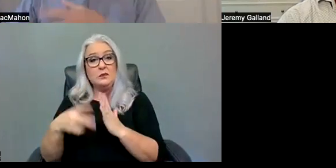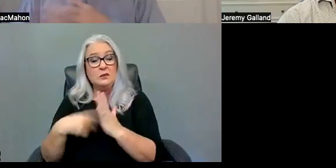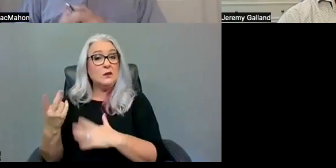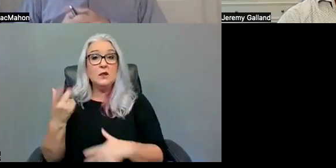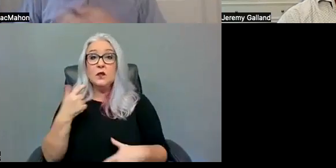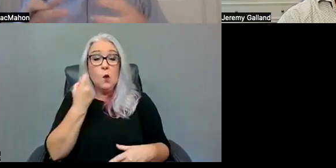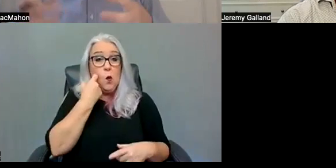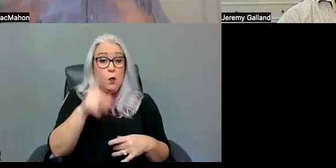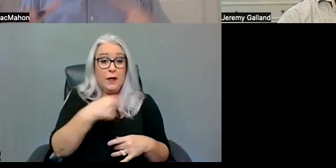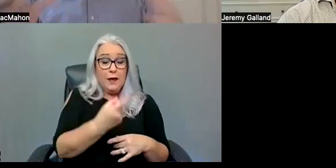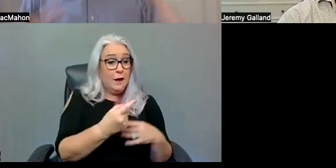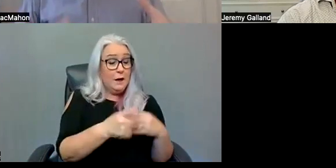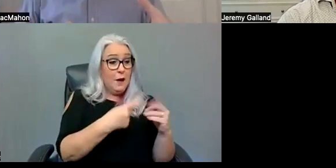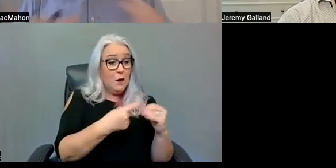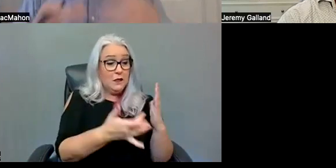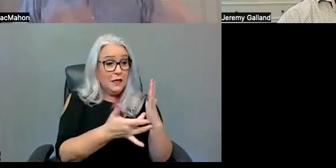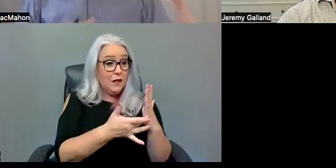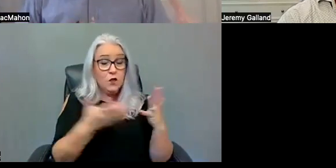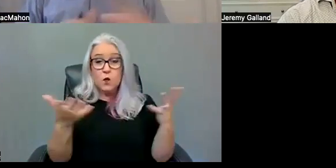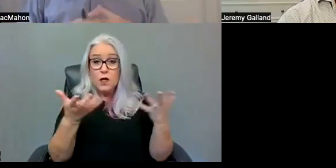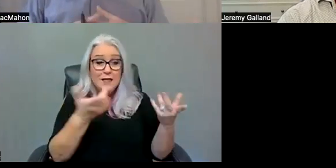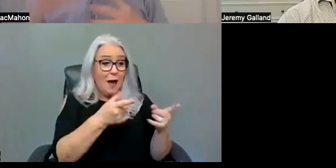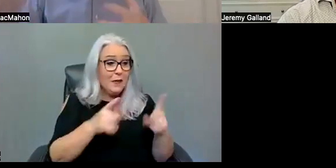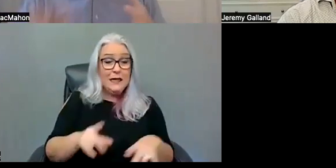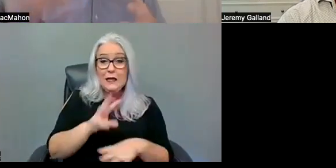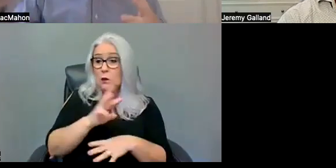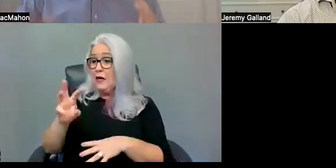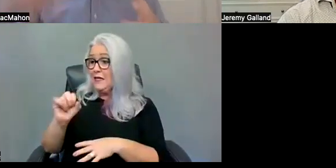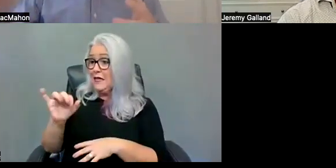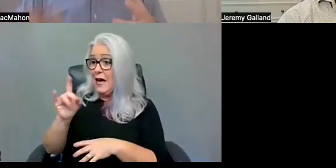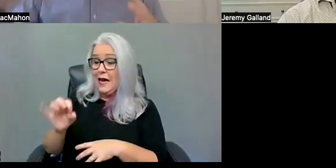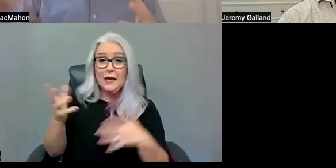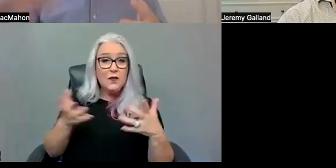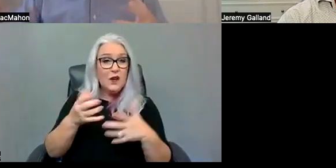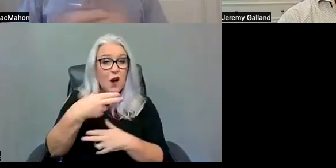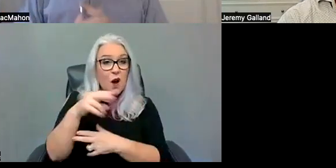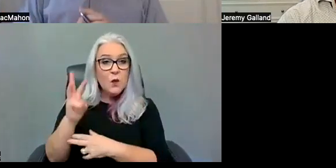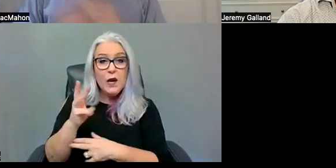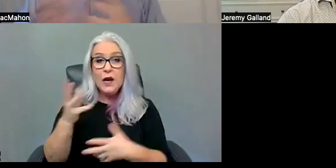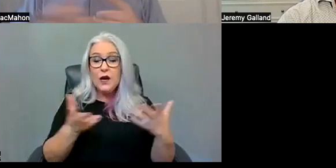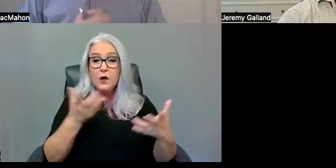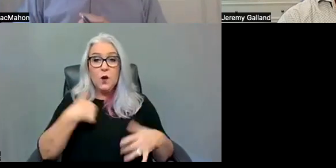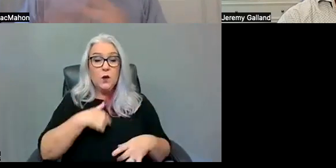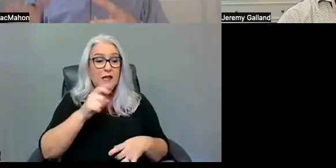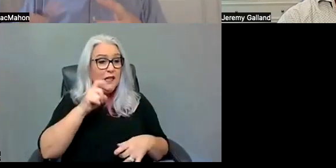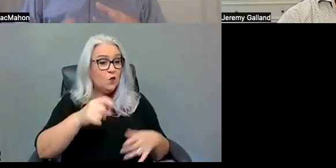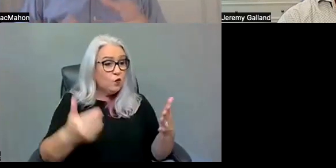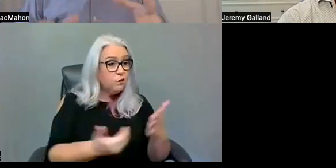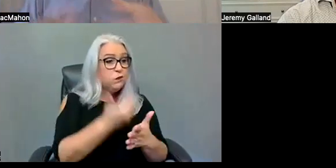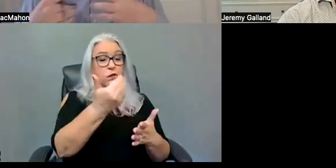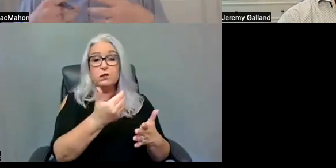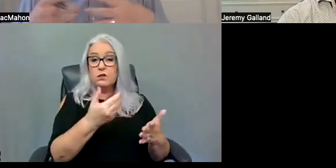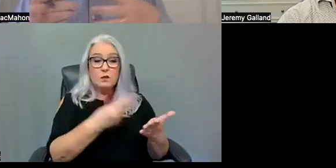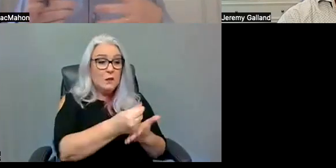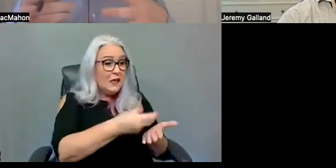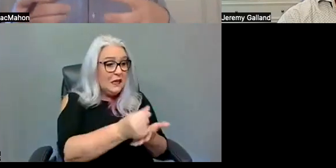on the software side. We could talk about hardware and how much hardware costs and the need to refresh and spend money there. And